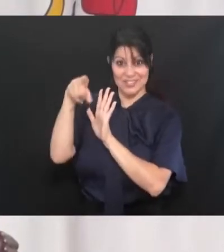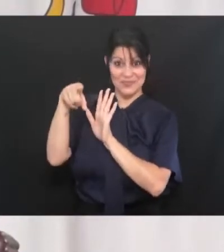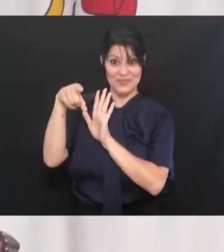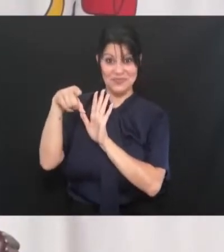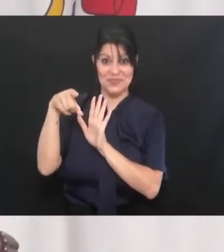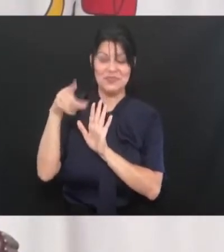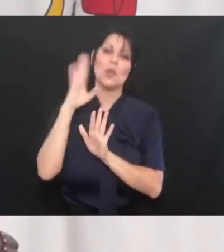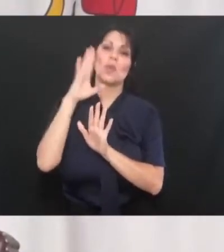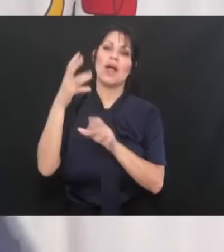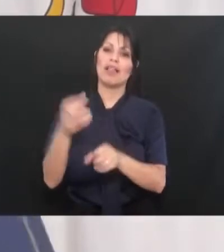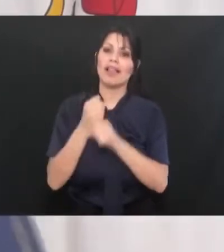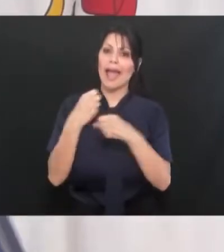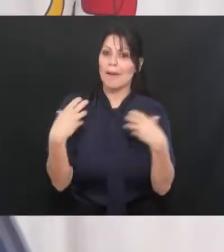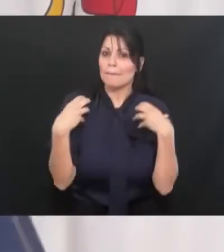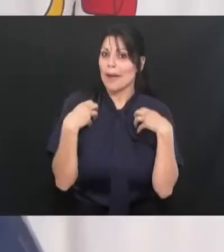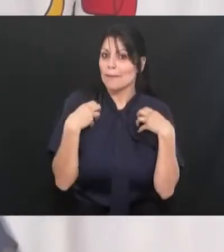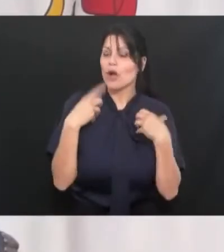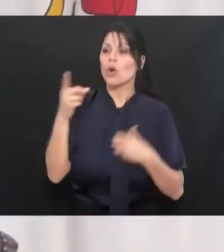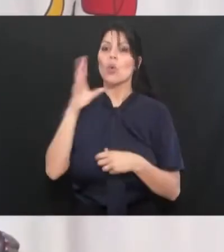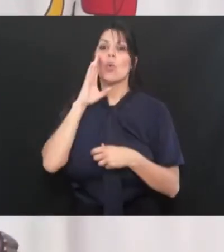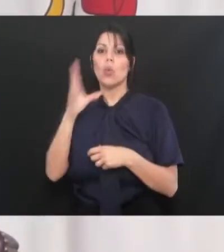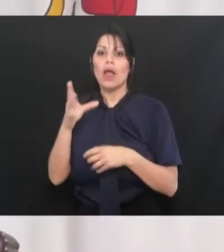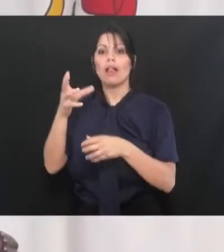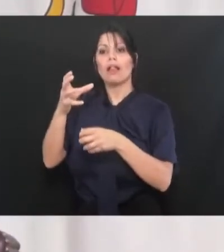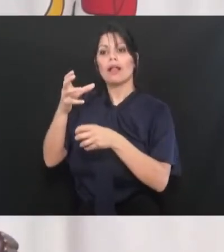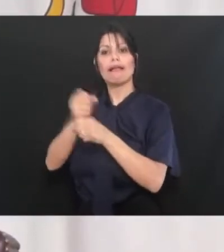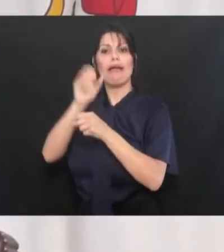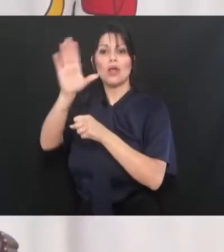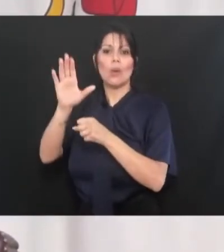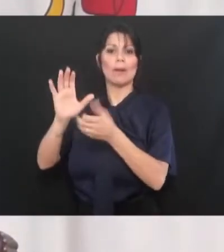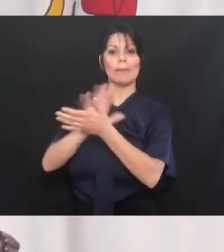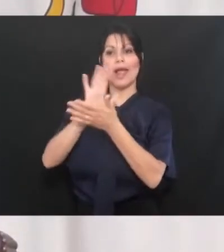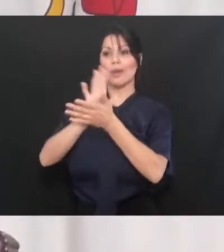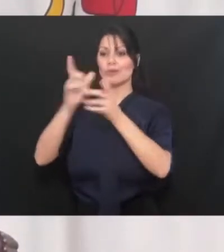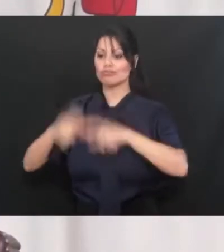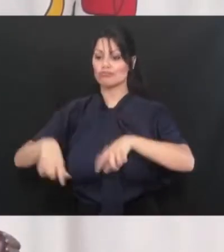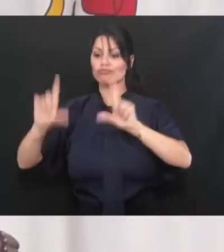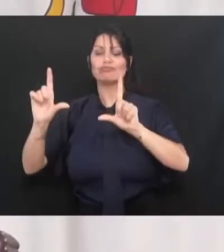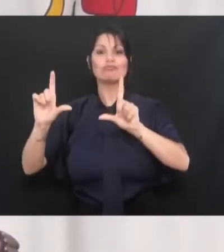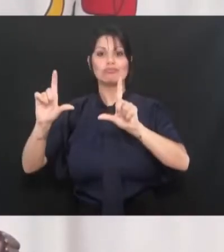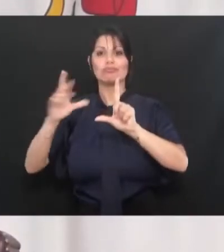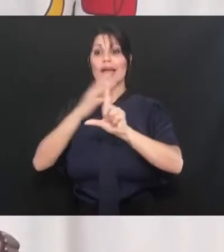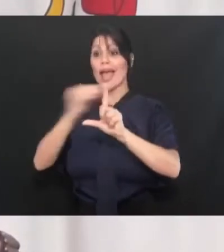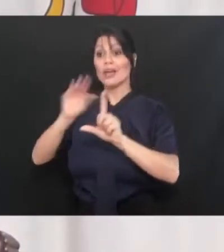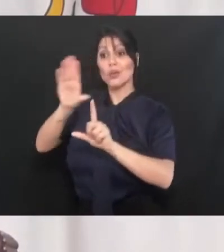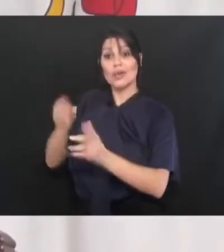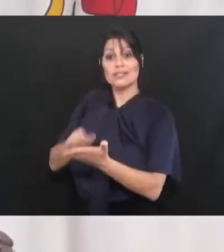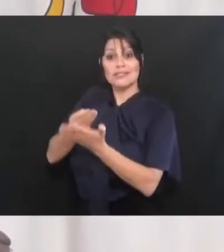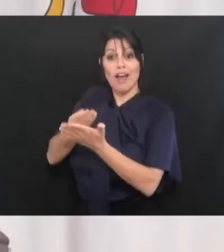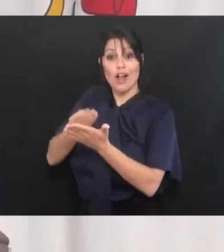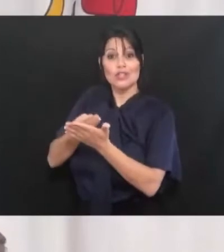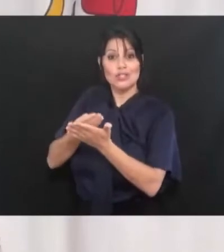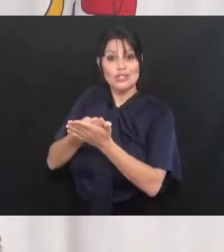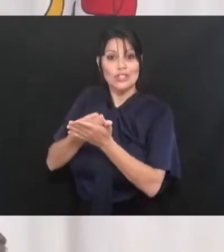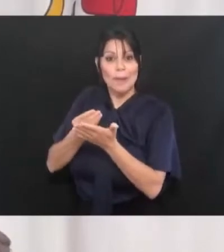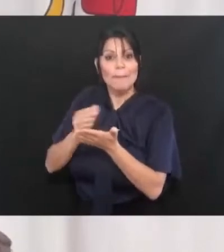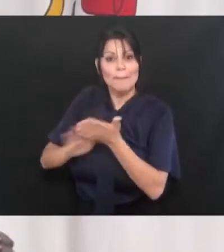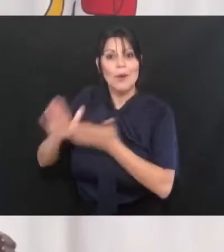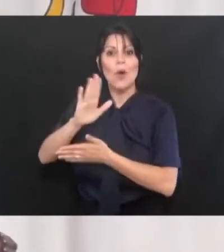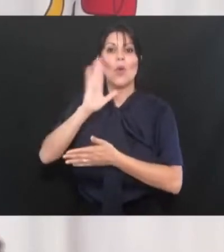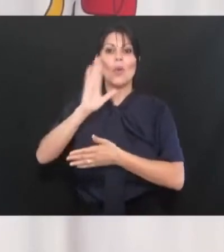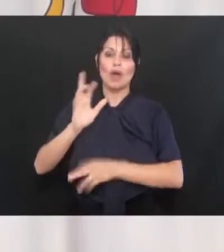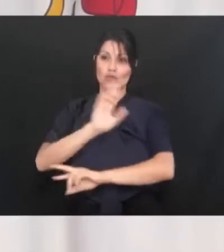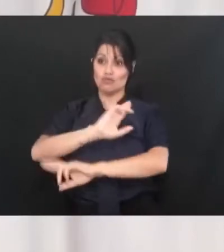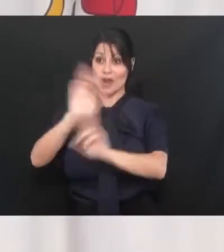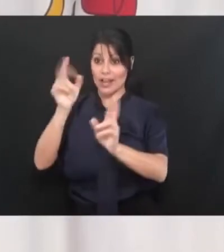your backpack and your scholarship and everything will be awaiting you after you celebrate this birthday,